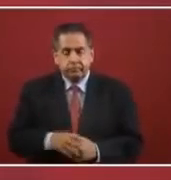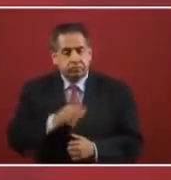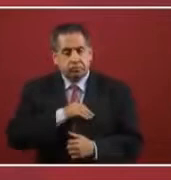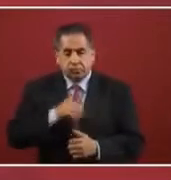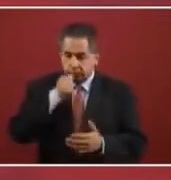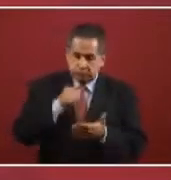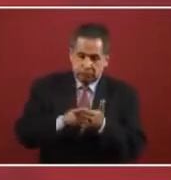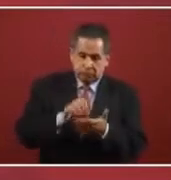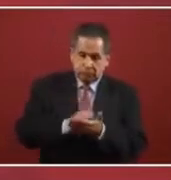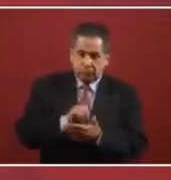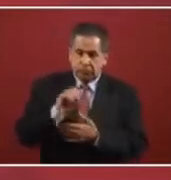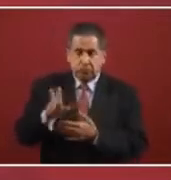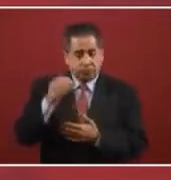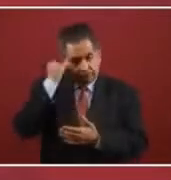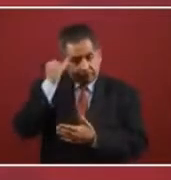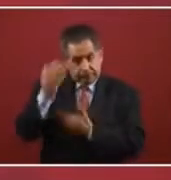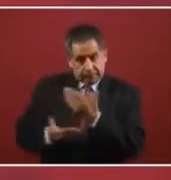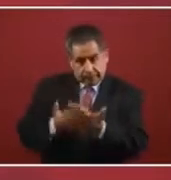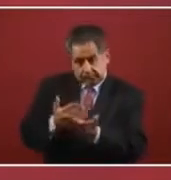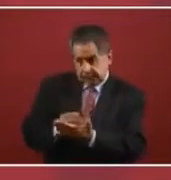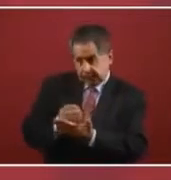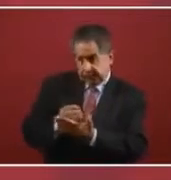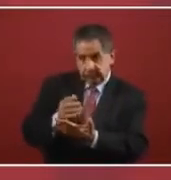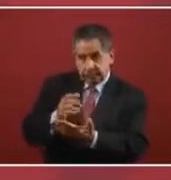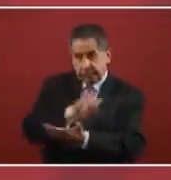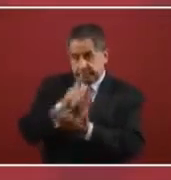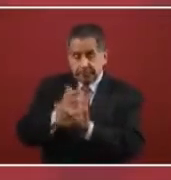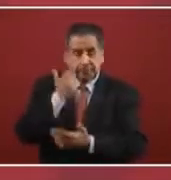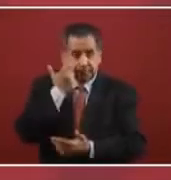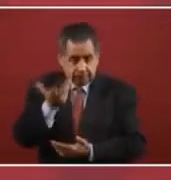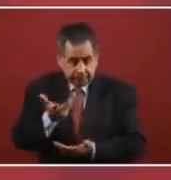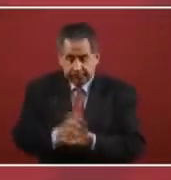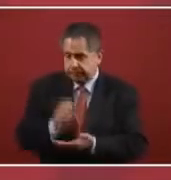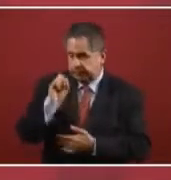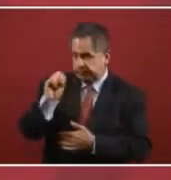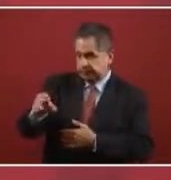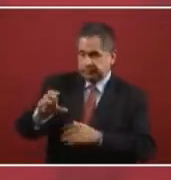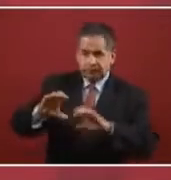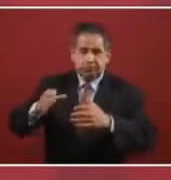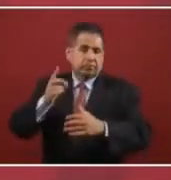if I can send an initiative to the Congress